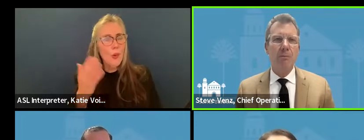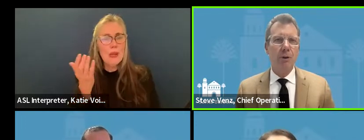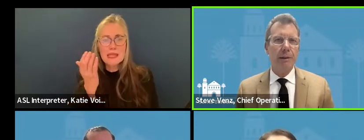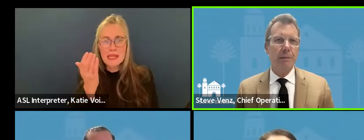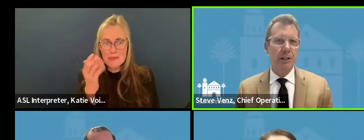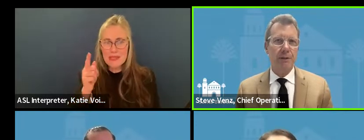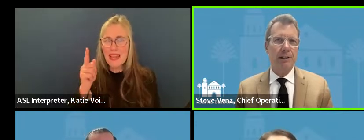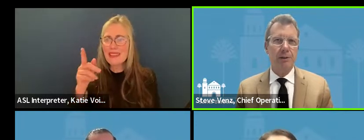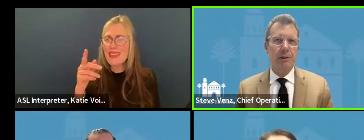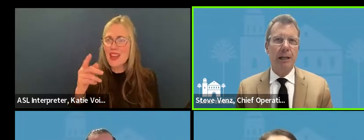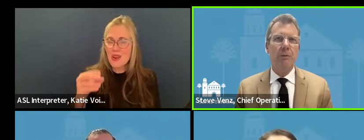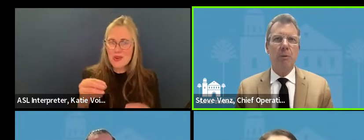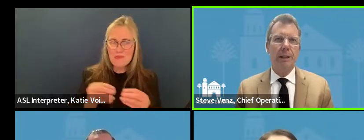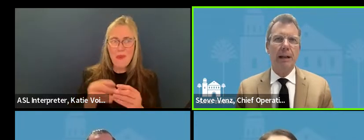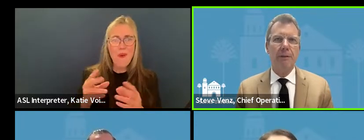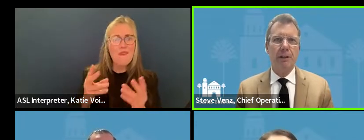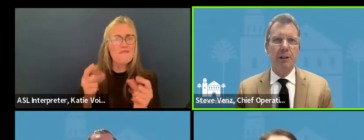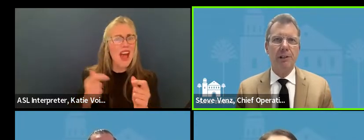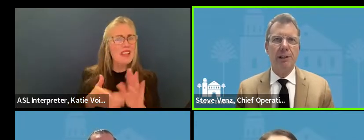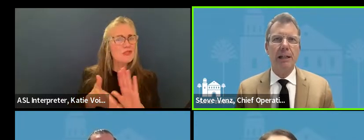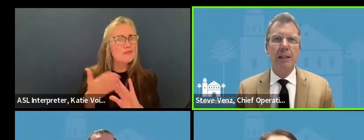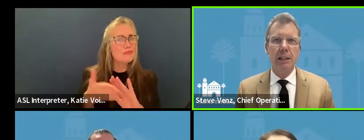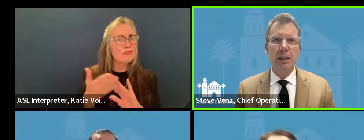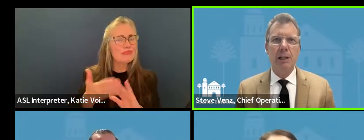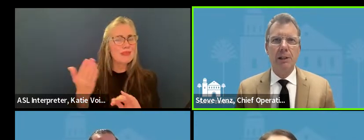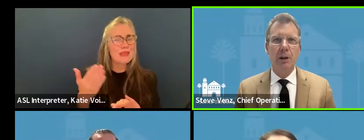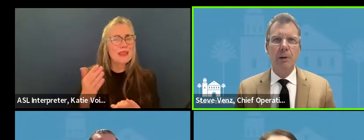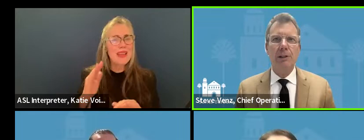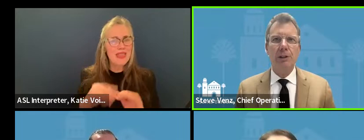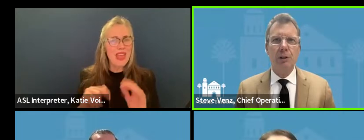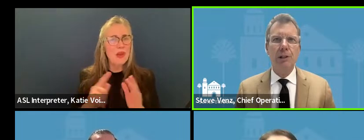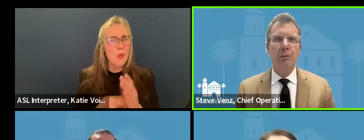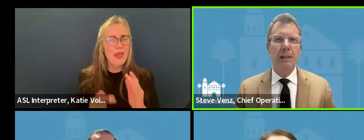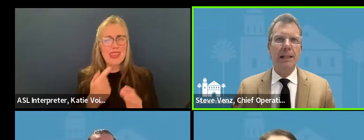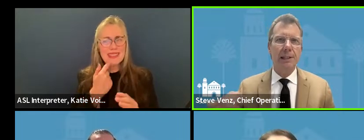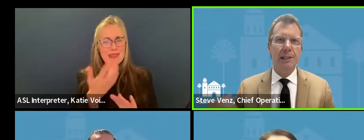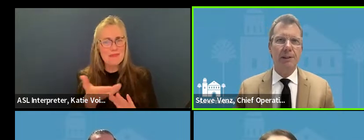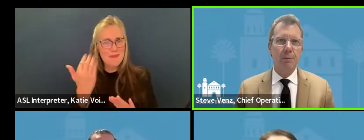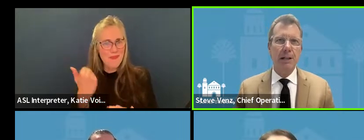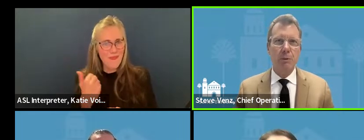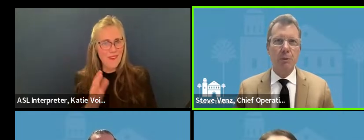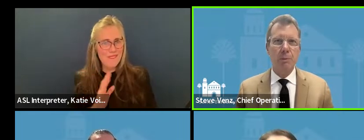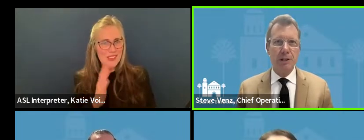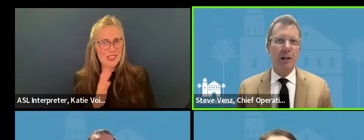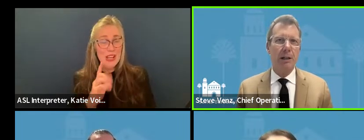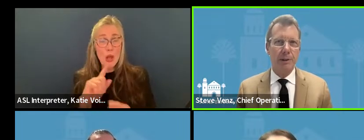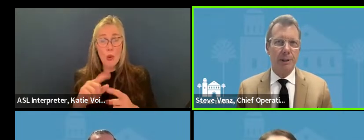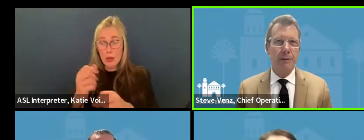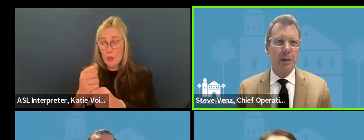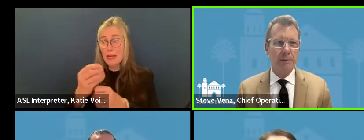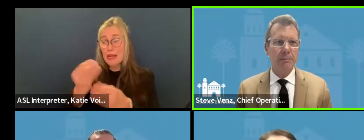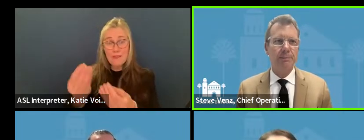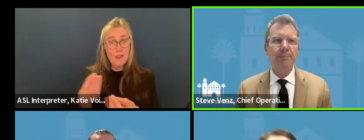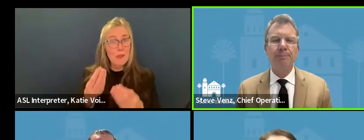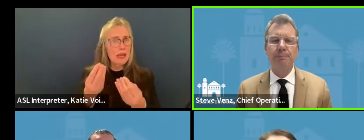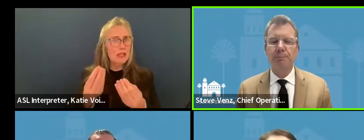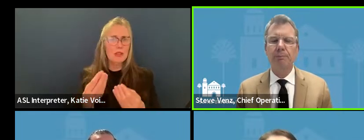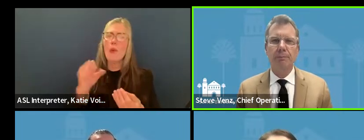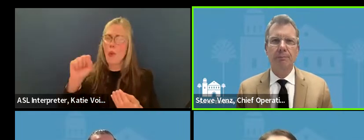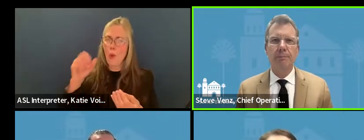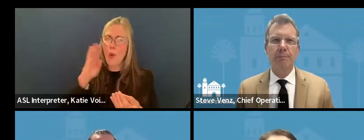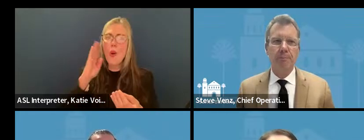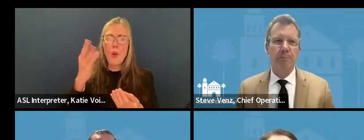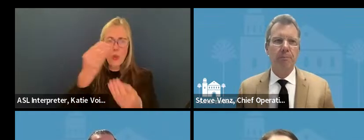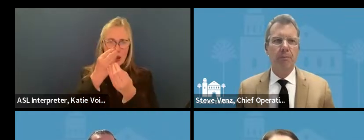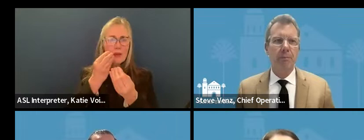they are moving much faster than what they officially stated. So as soon as we get this information, we'll be sharing it with everybody. Great,